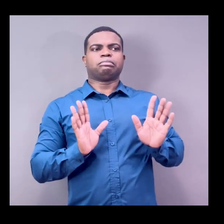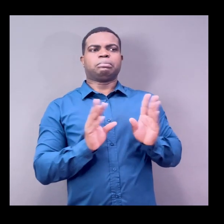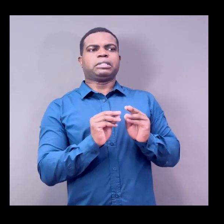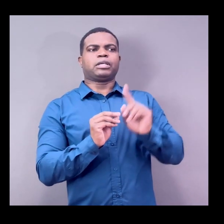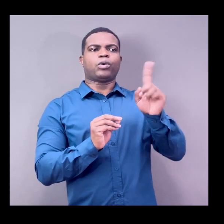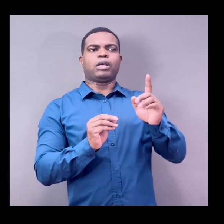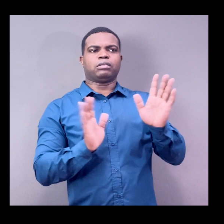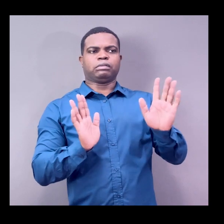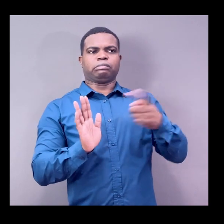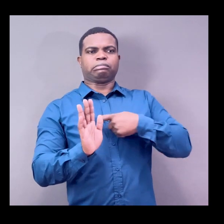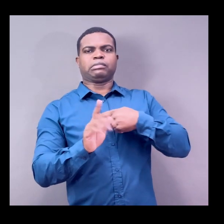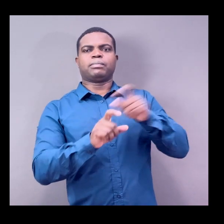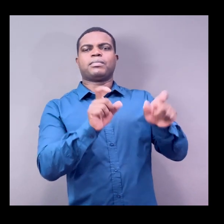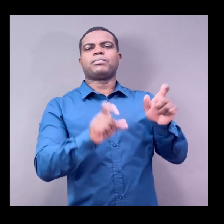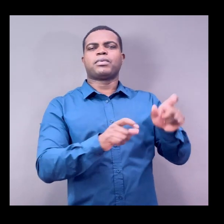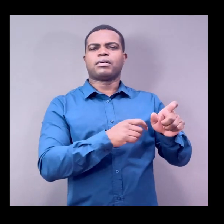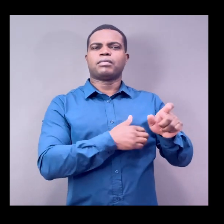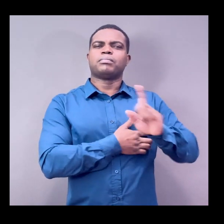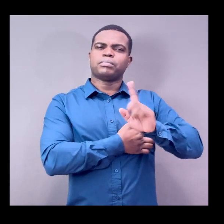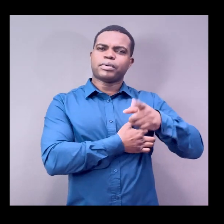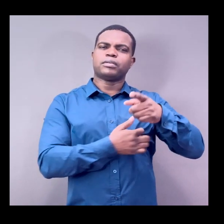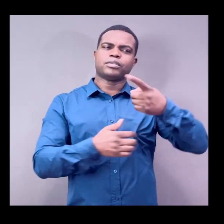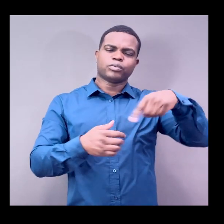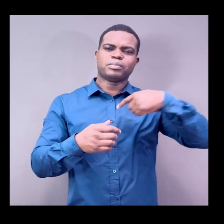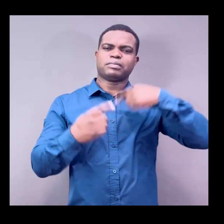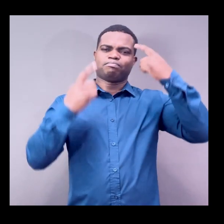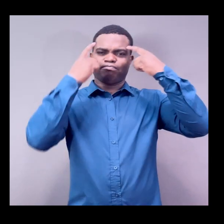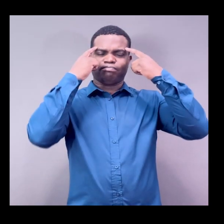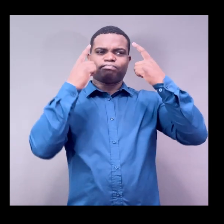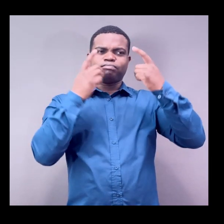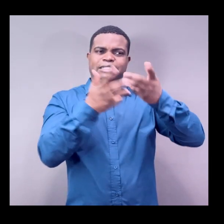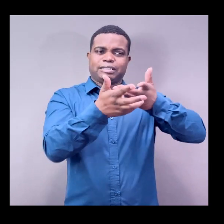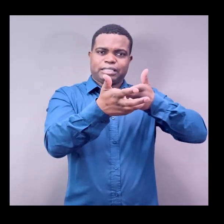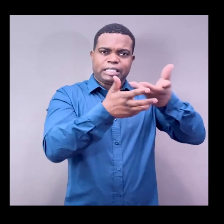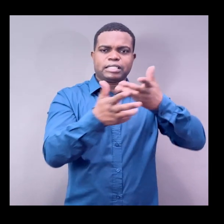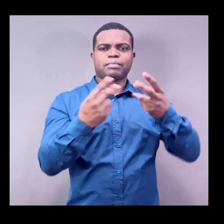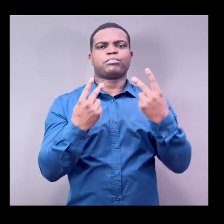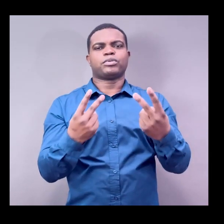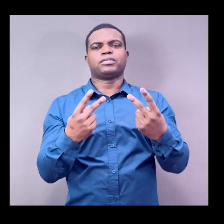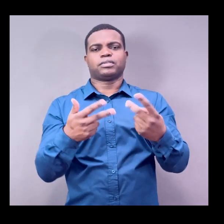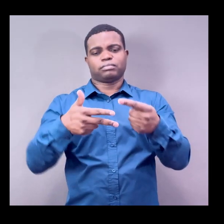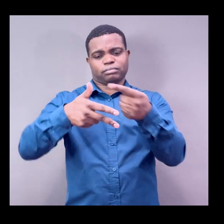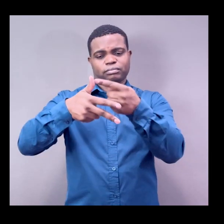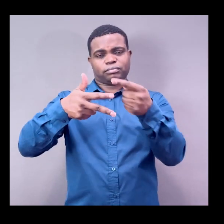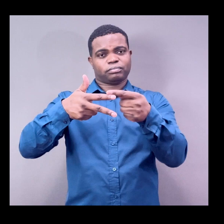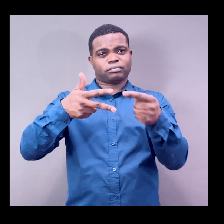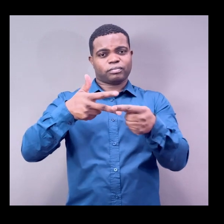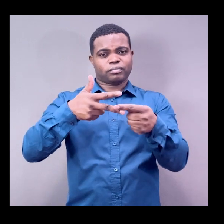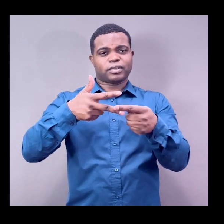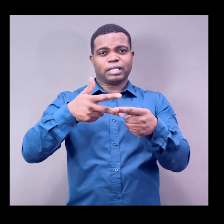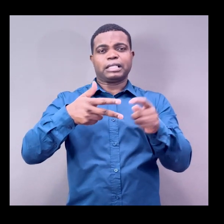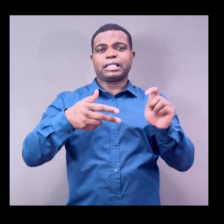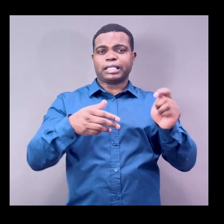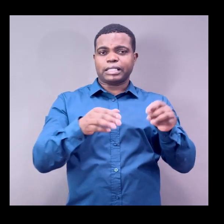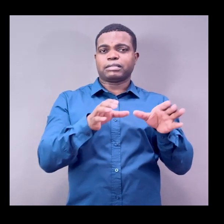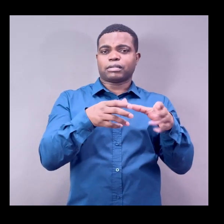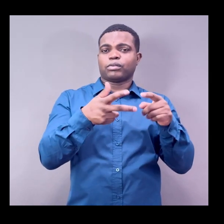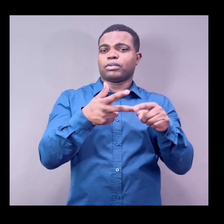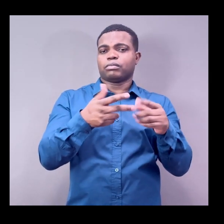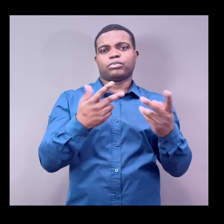primary stakeholder or your secondary stakeholder or your key stakeholder. You are engaging with people. You might be carrying